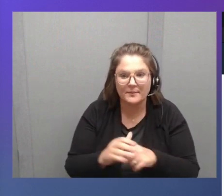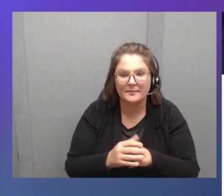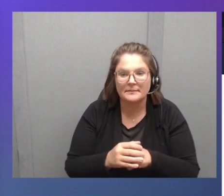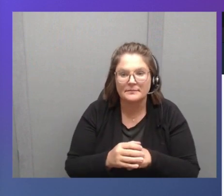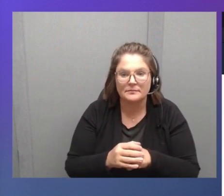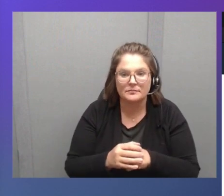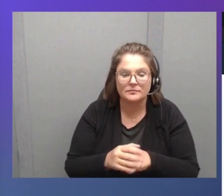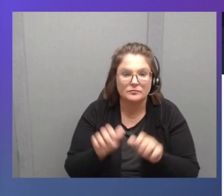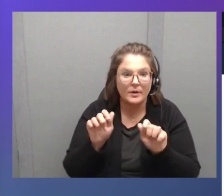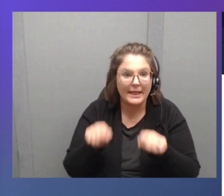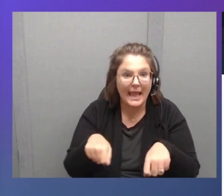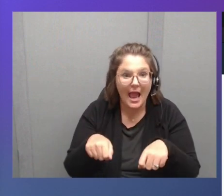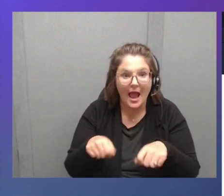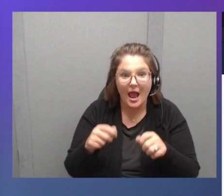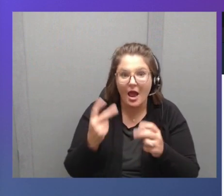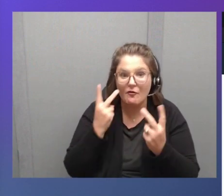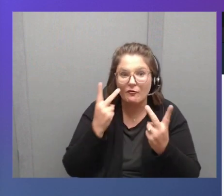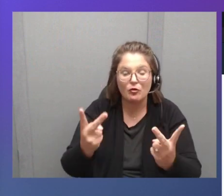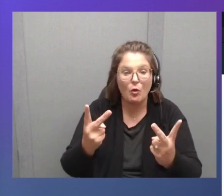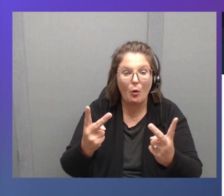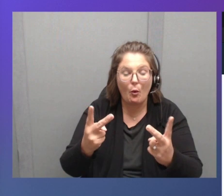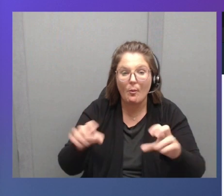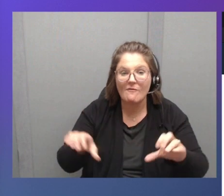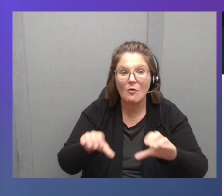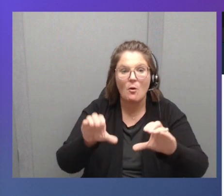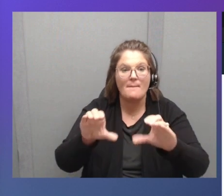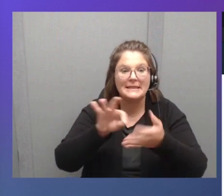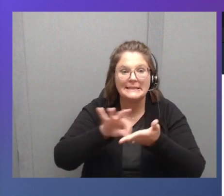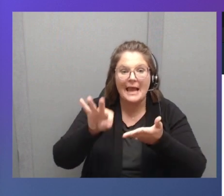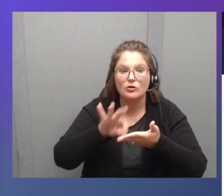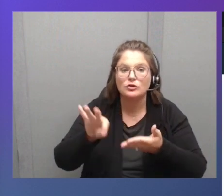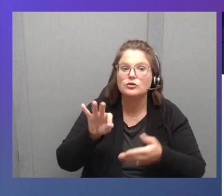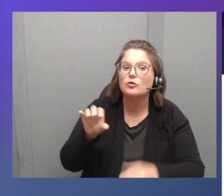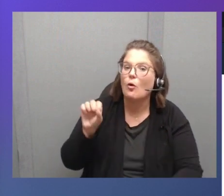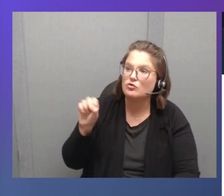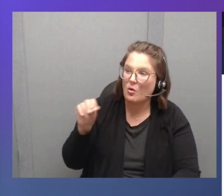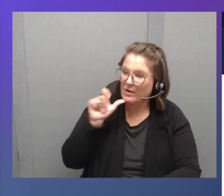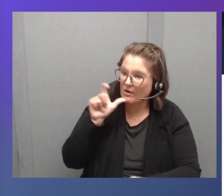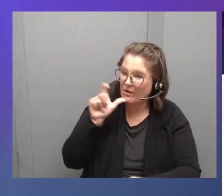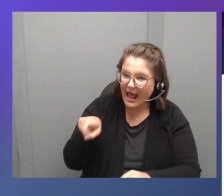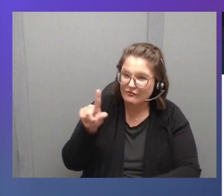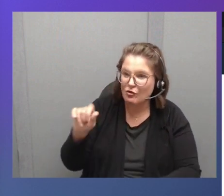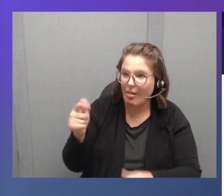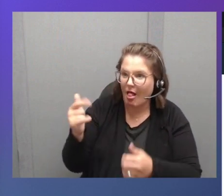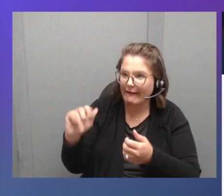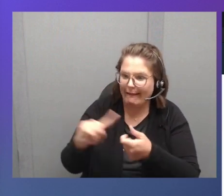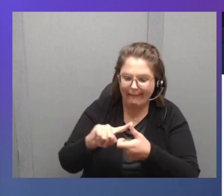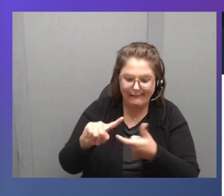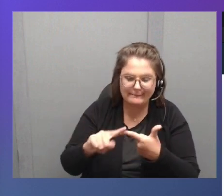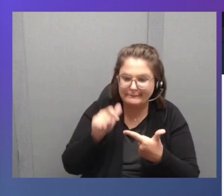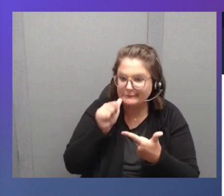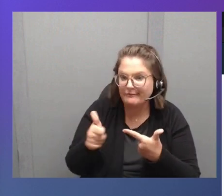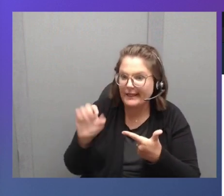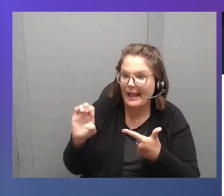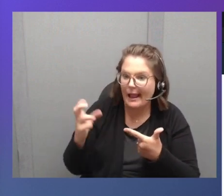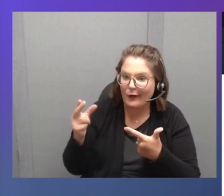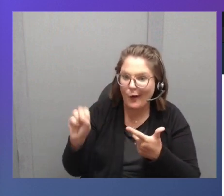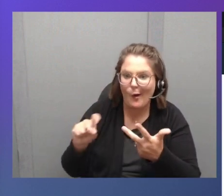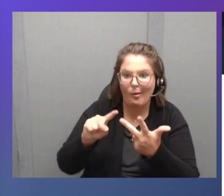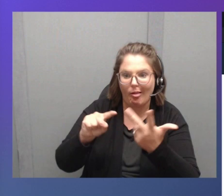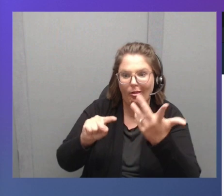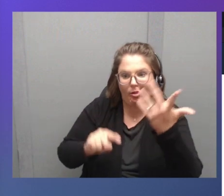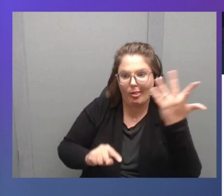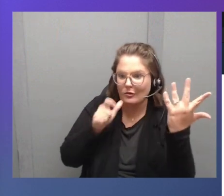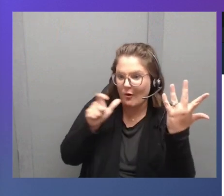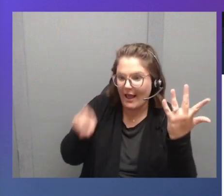can view performance counters. So you're telling me we don't have to log in, we don't have to echo, we don't have to go parse CloudTrail, we can just come and do it